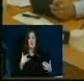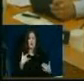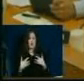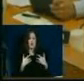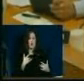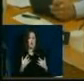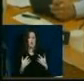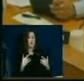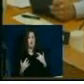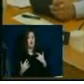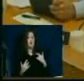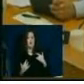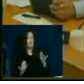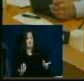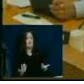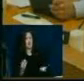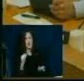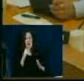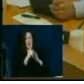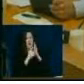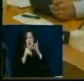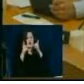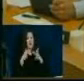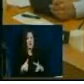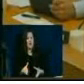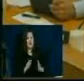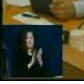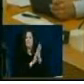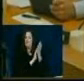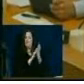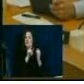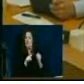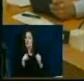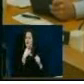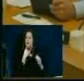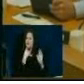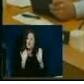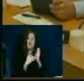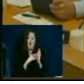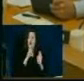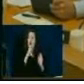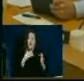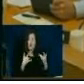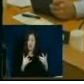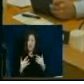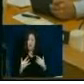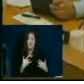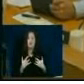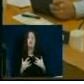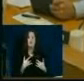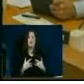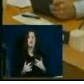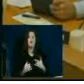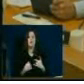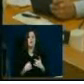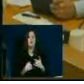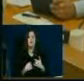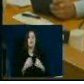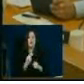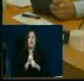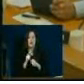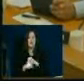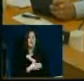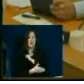And Mr. Law Director, I applaud you in repeating that there are concerns of getting